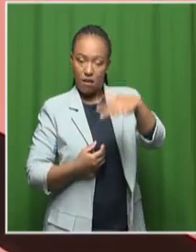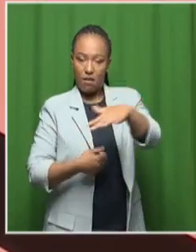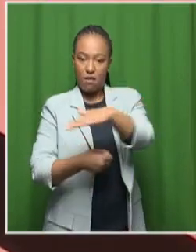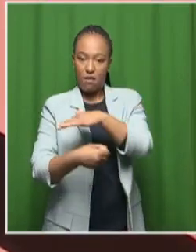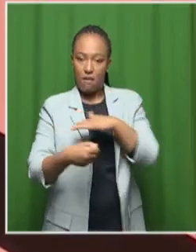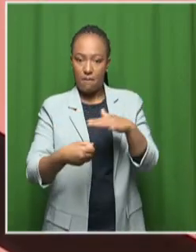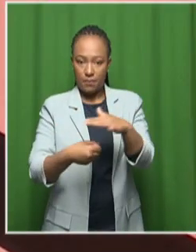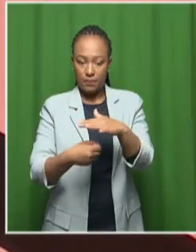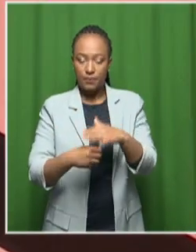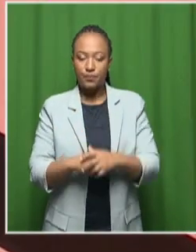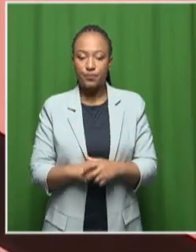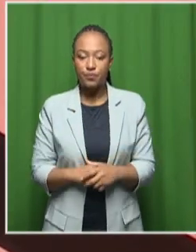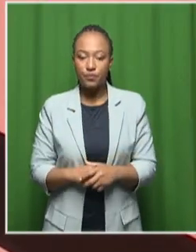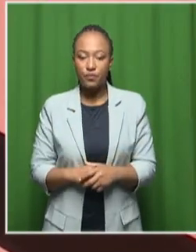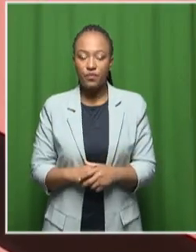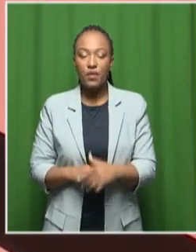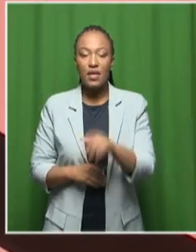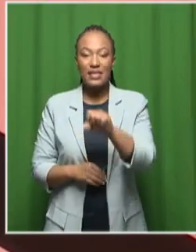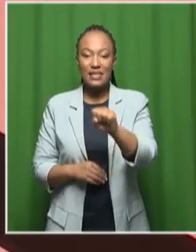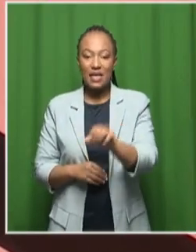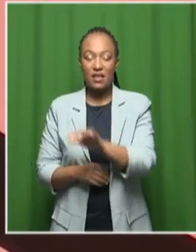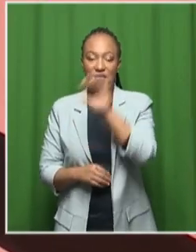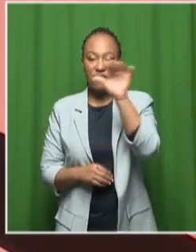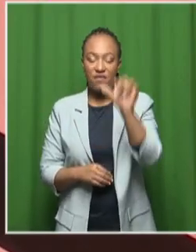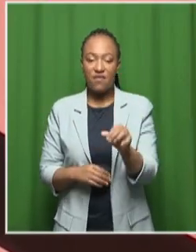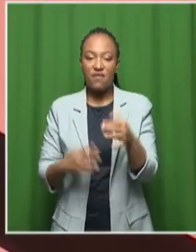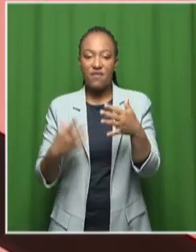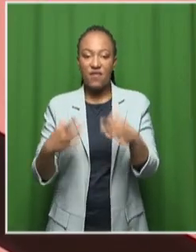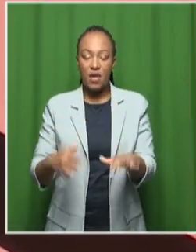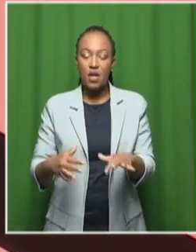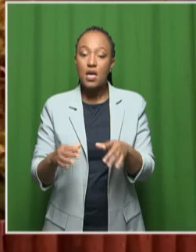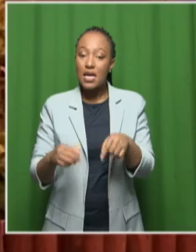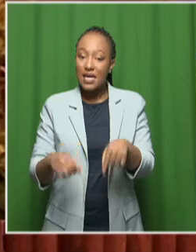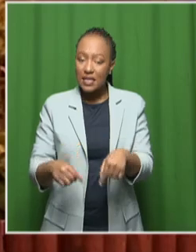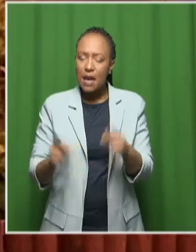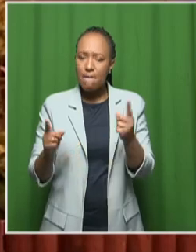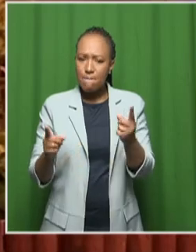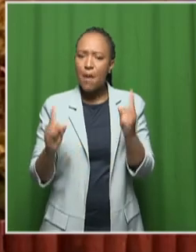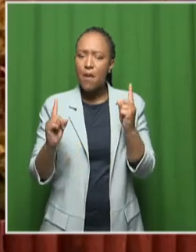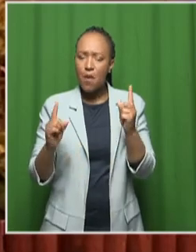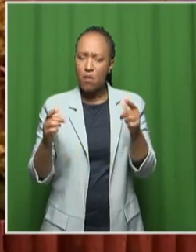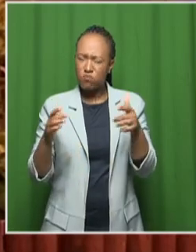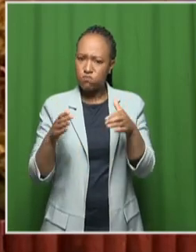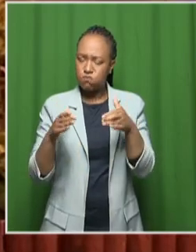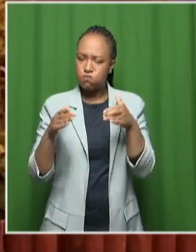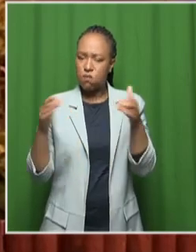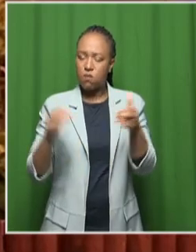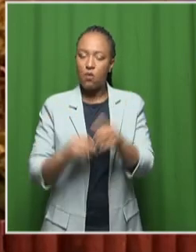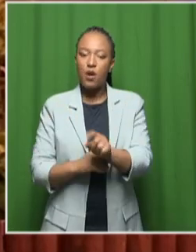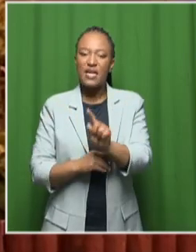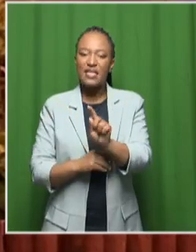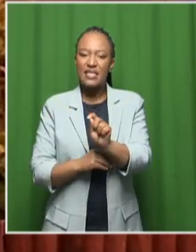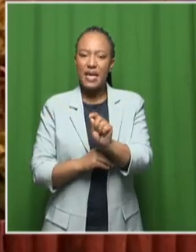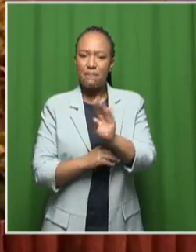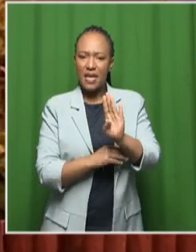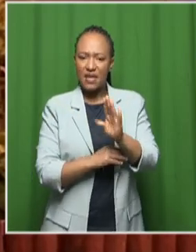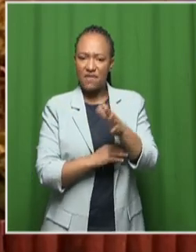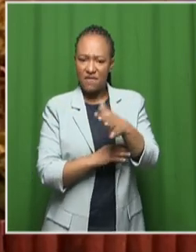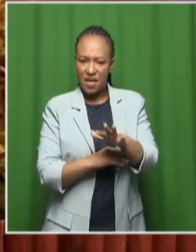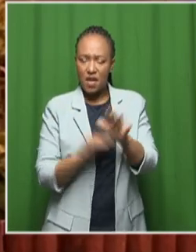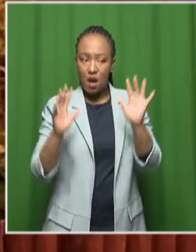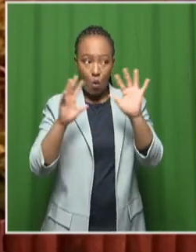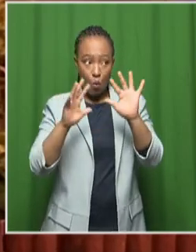South Africa is regarded as one of the tuberculosis hotspots in the world. The World Health Organization